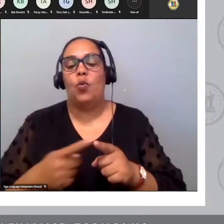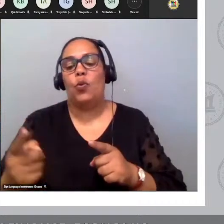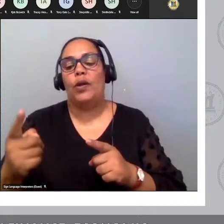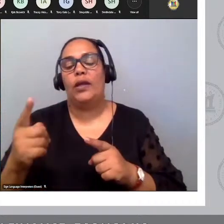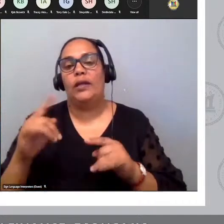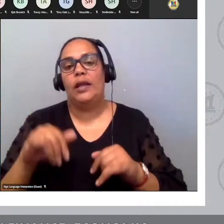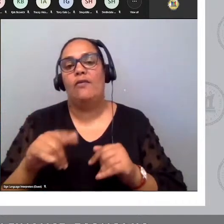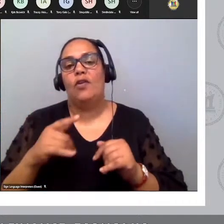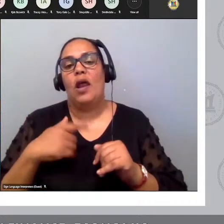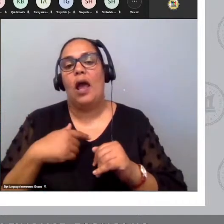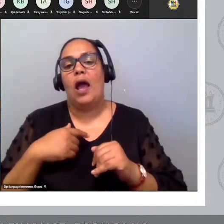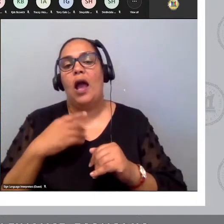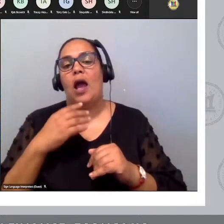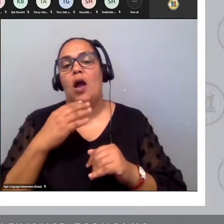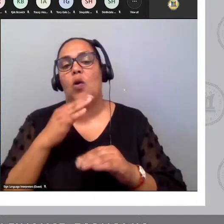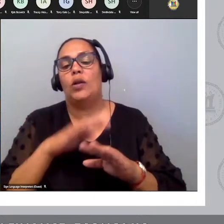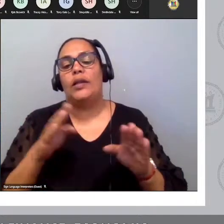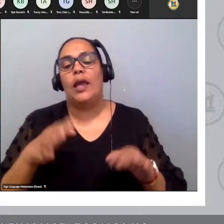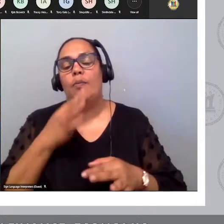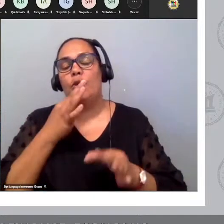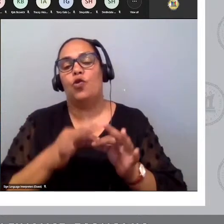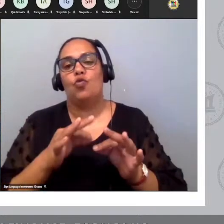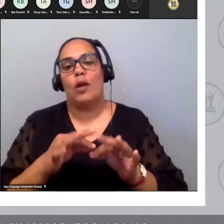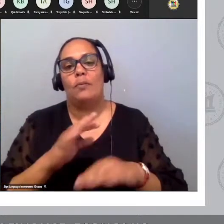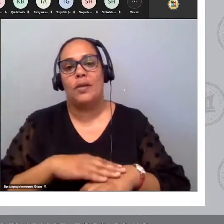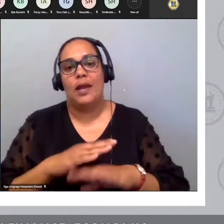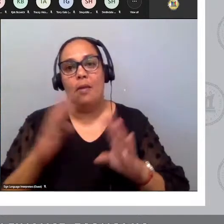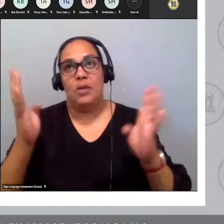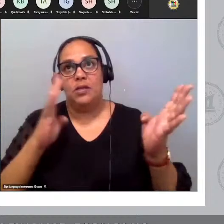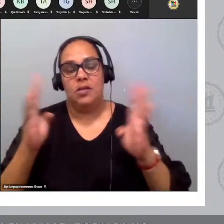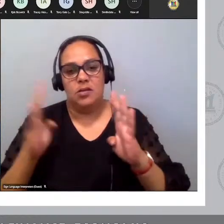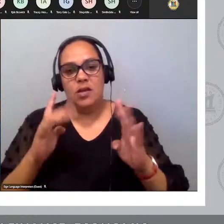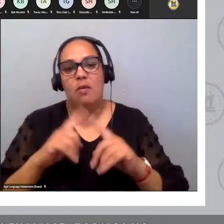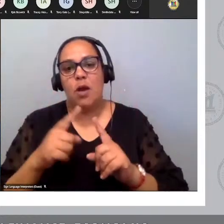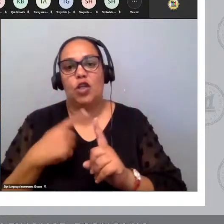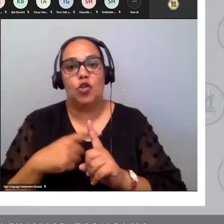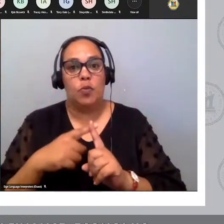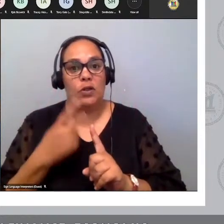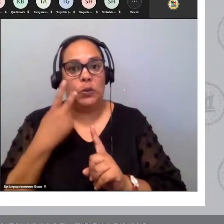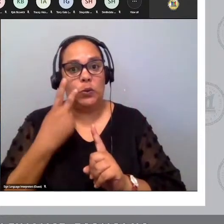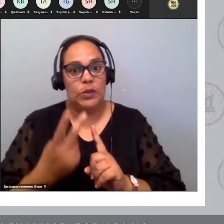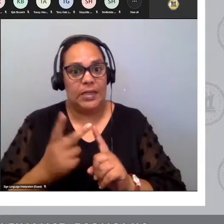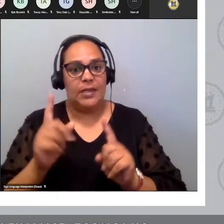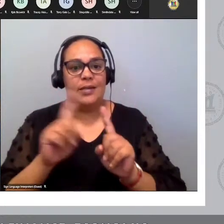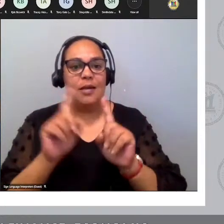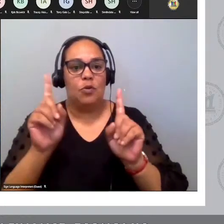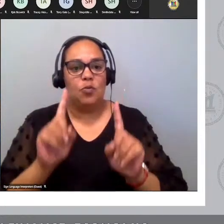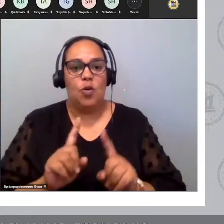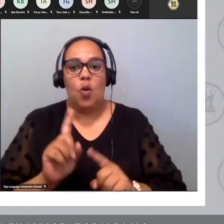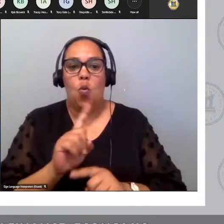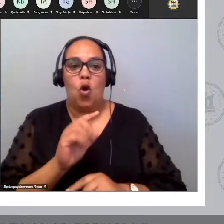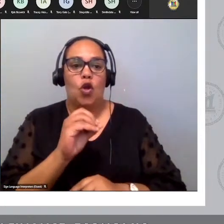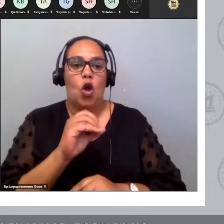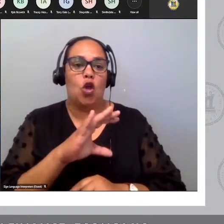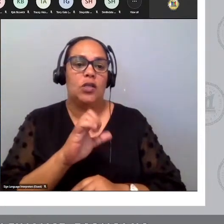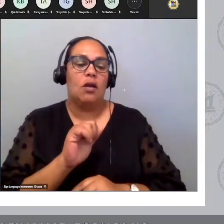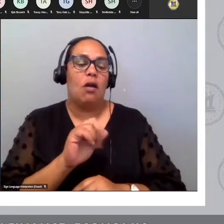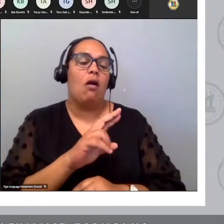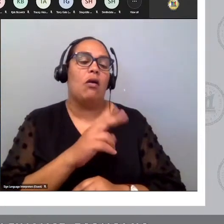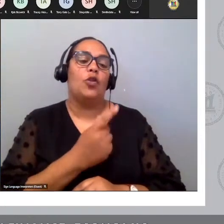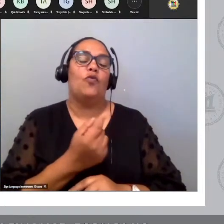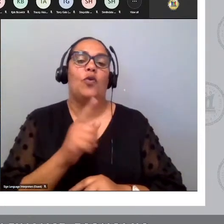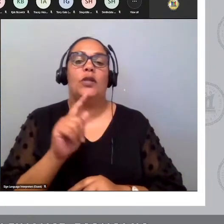table grap season and I think that's it's very um positive to see especially what Oscar is doing in terms of